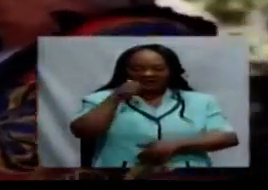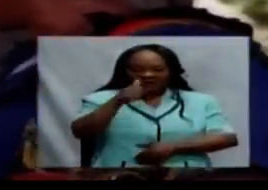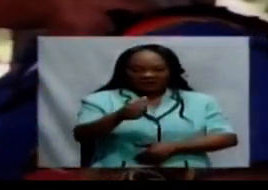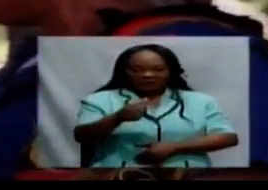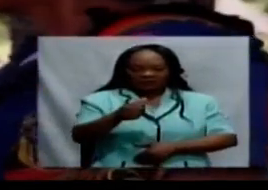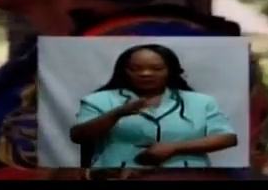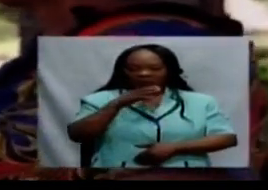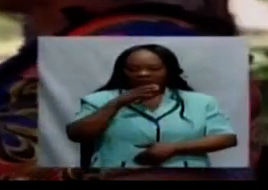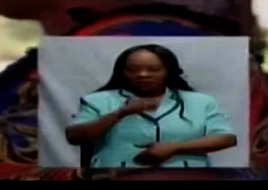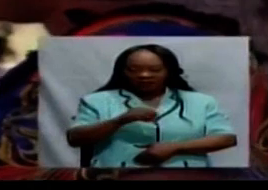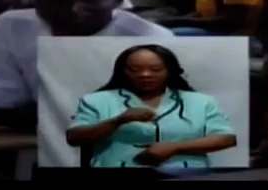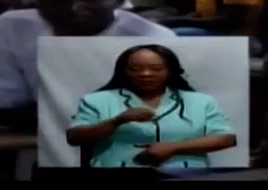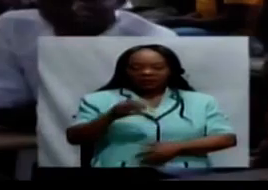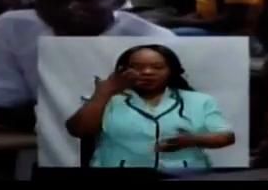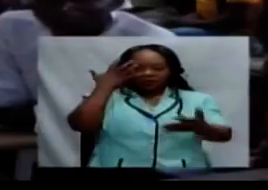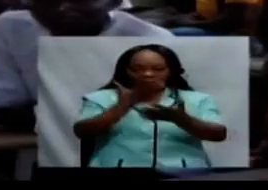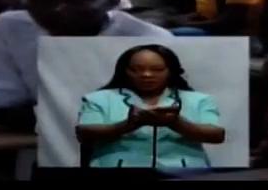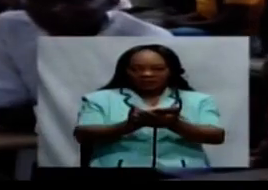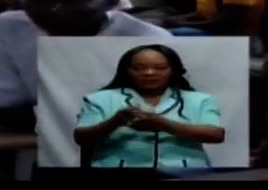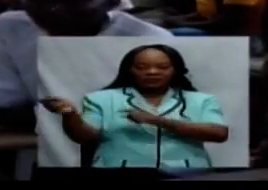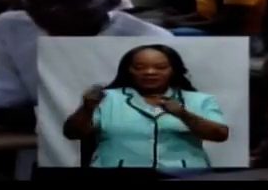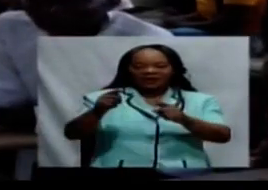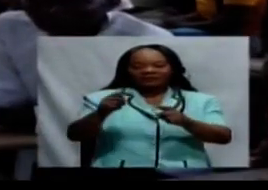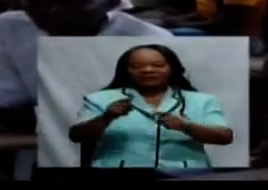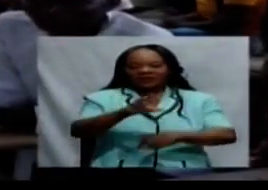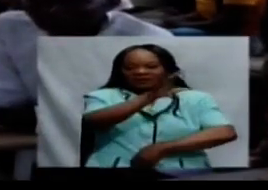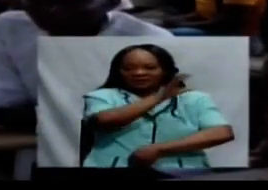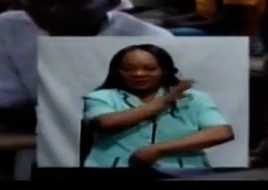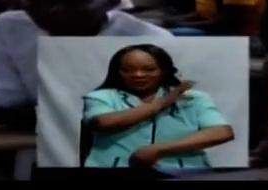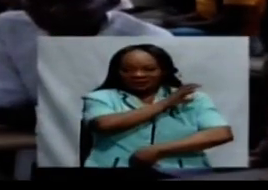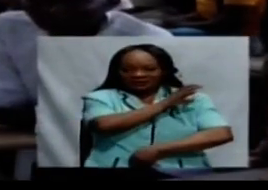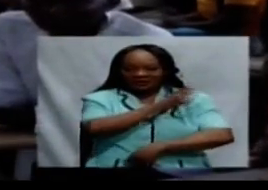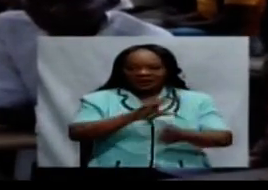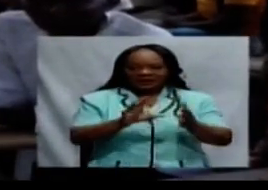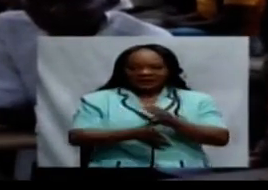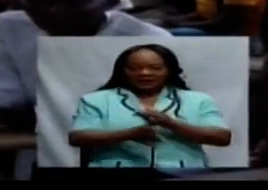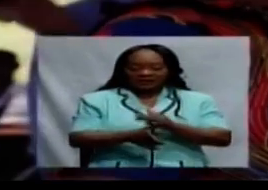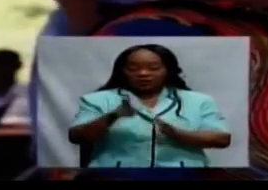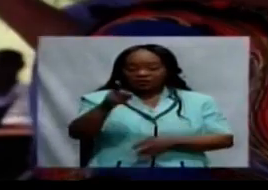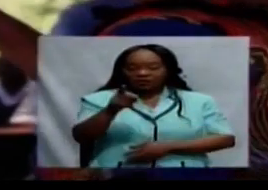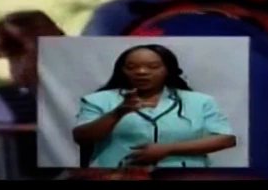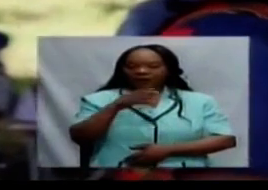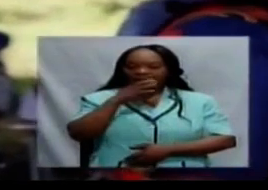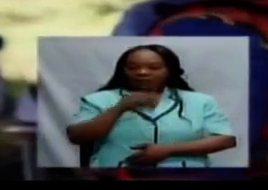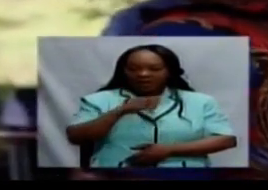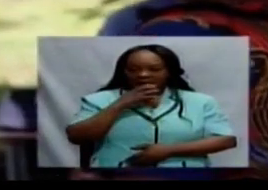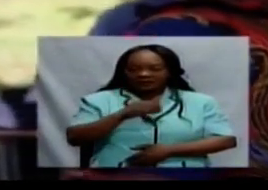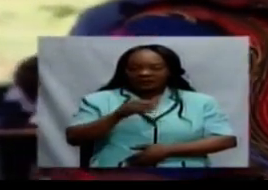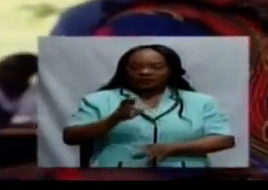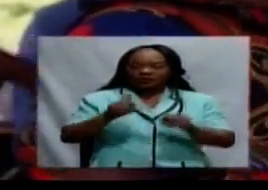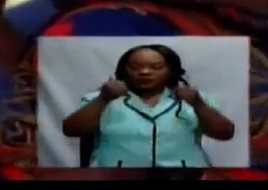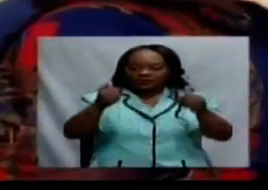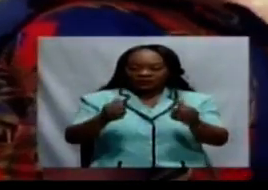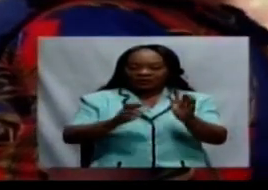imwe muli batuntulu uli mulumendo na maka Uingalima awe.